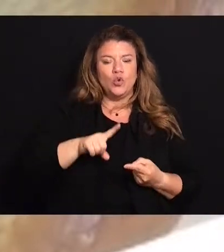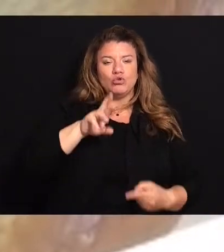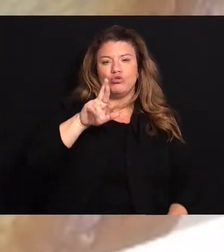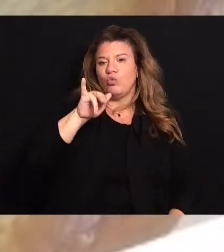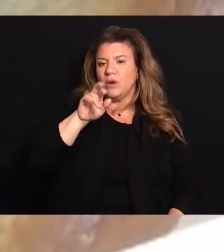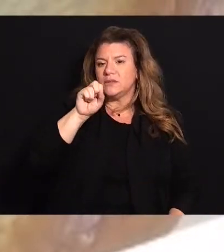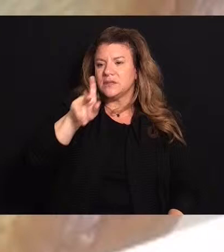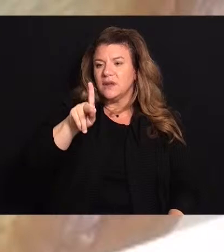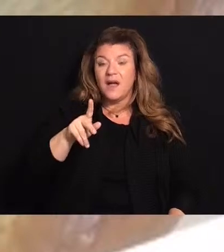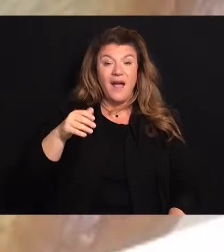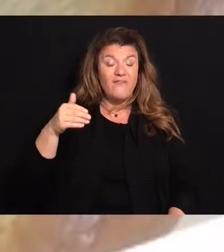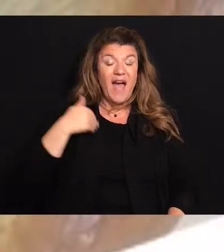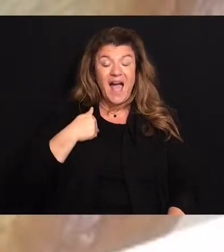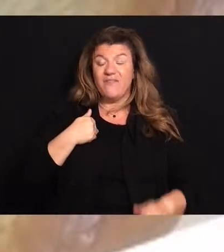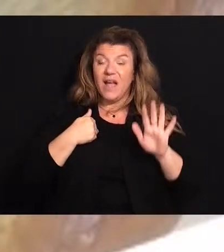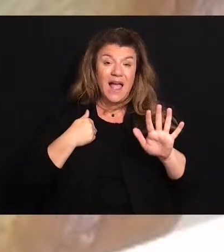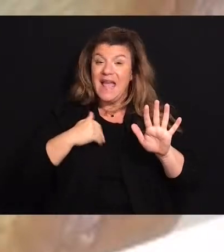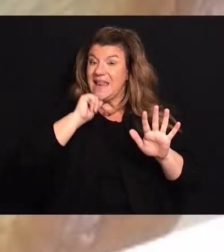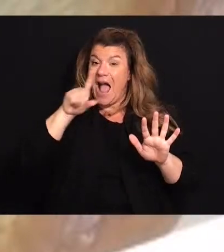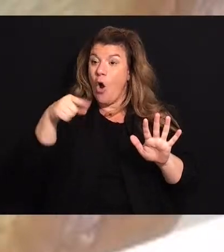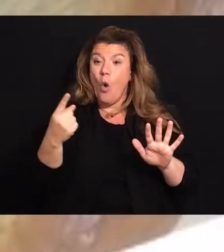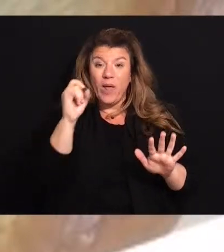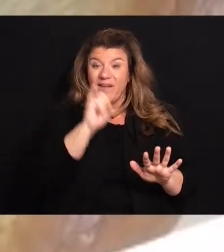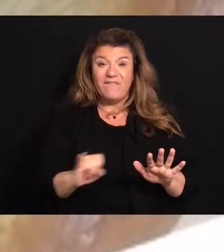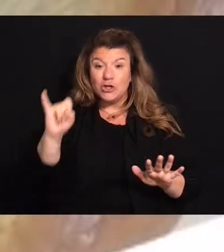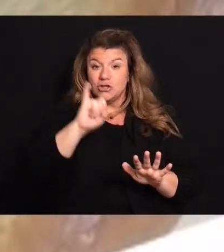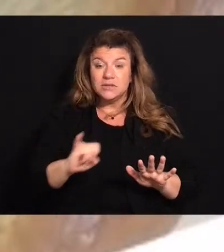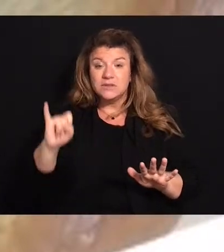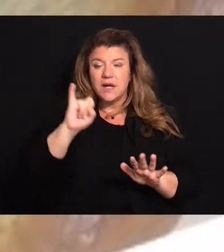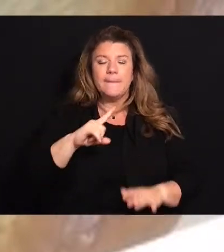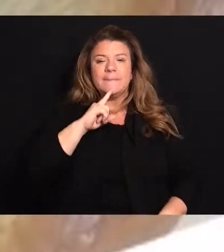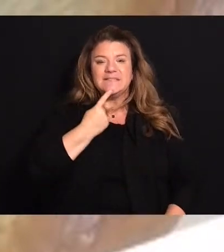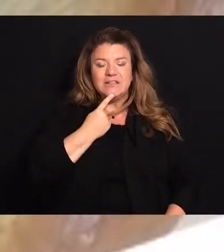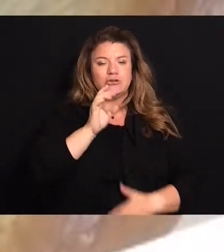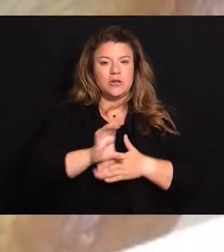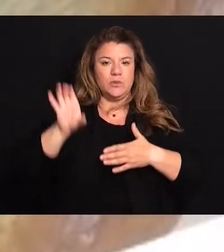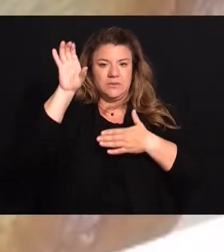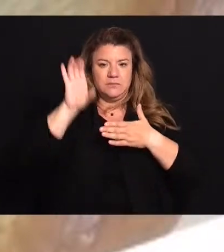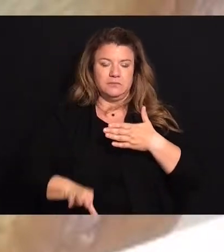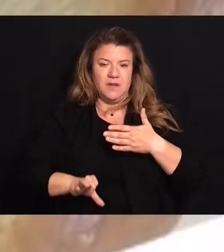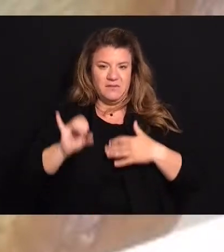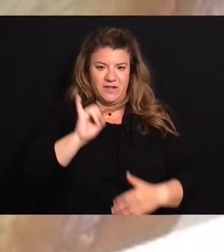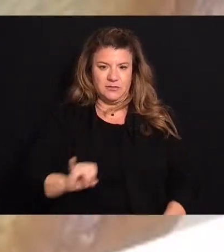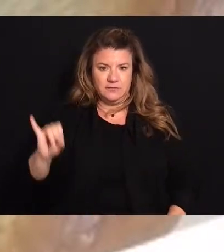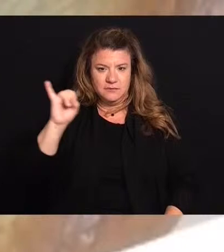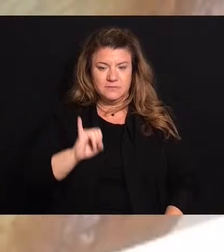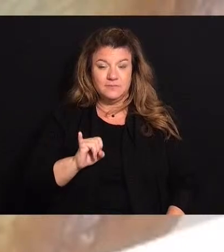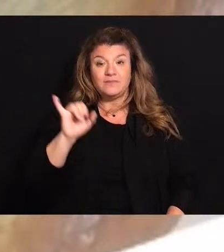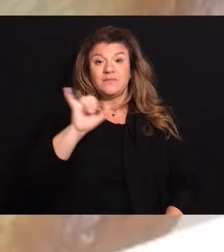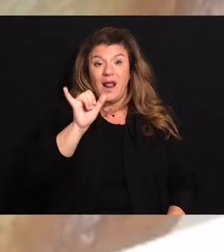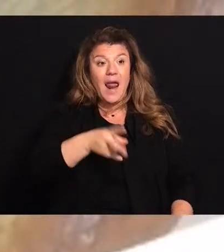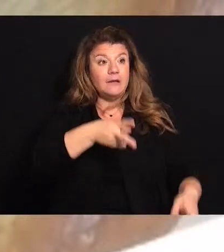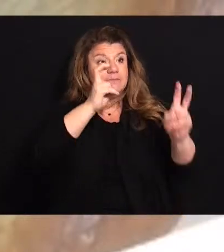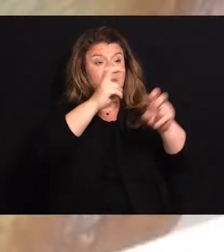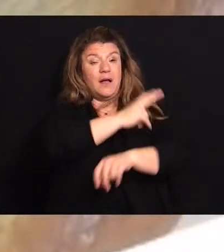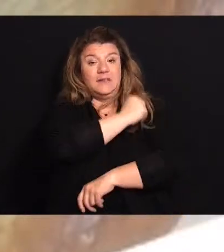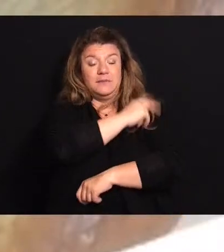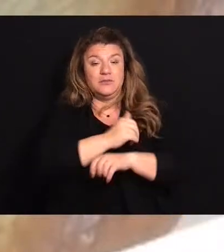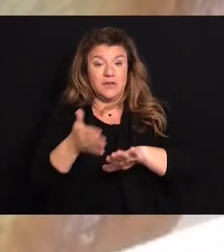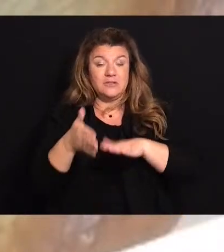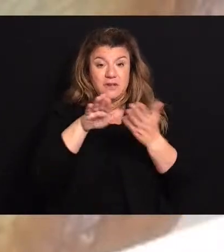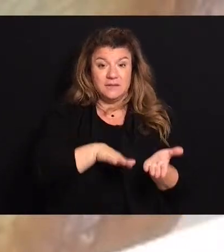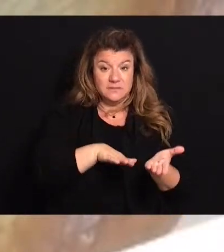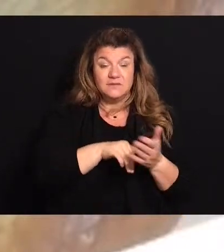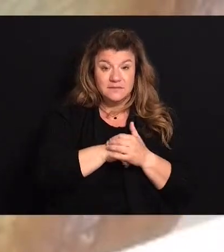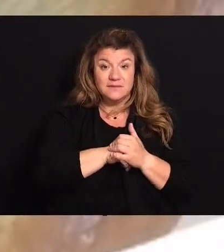having not only infection, but the serious consequences of infection, like hospitalizations or death.